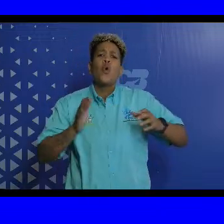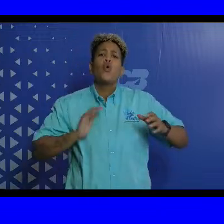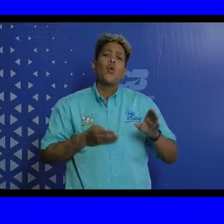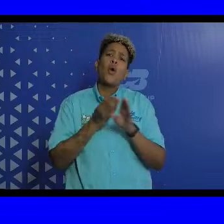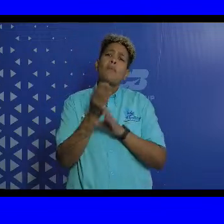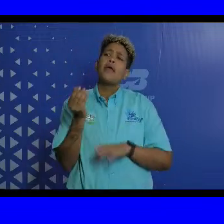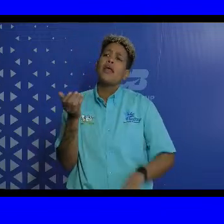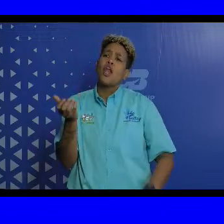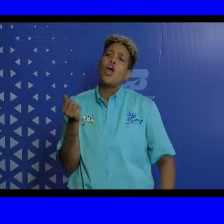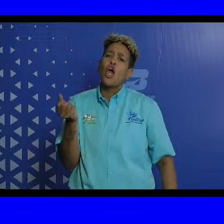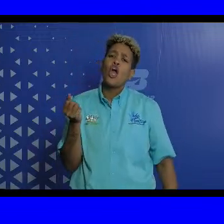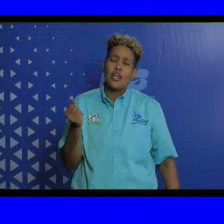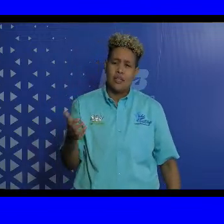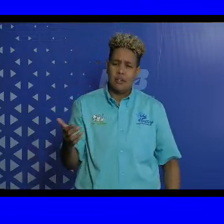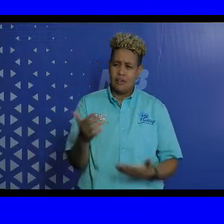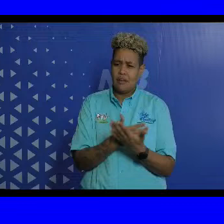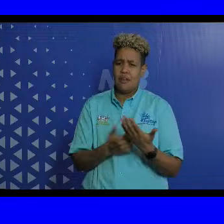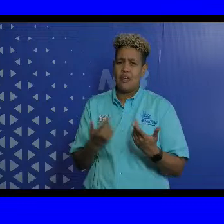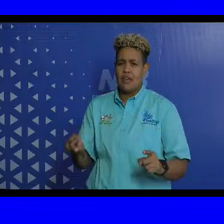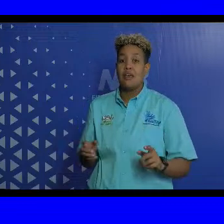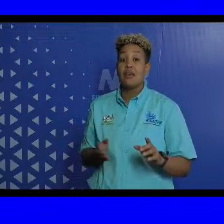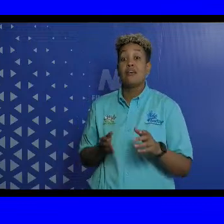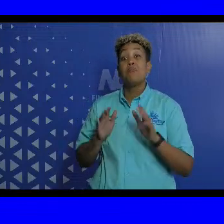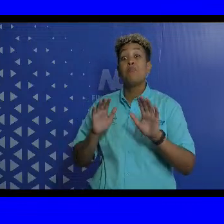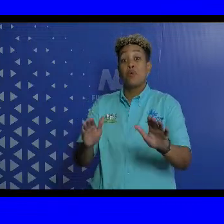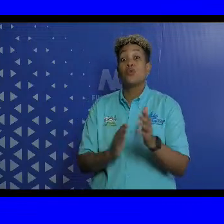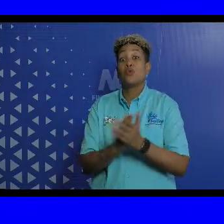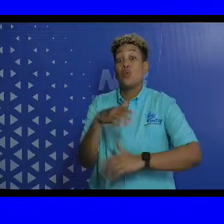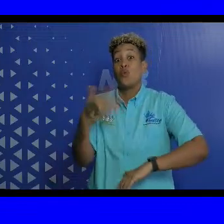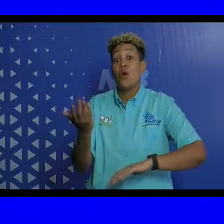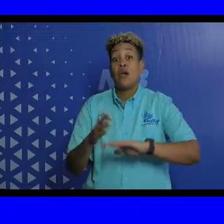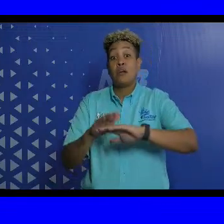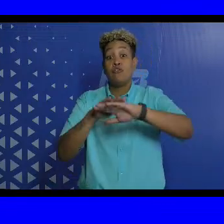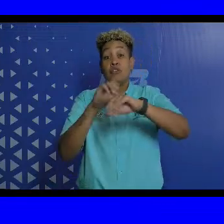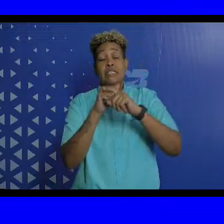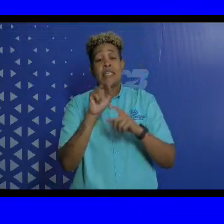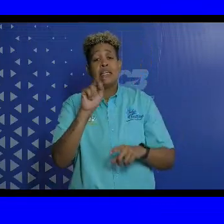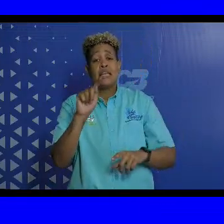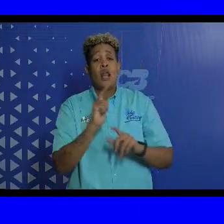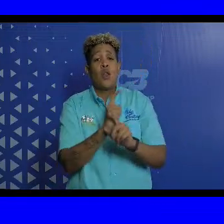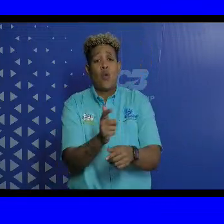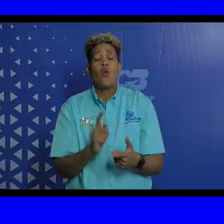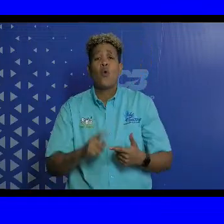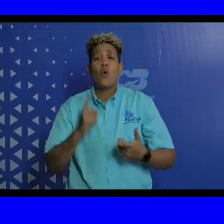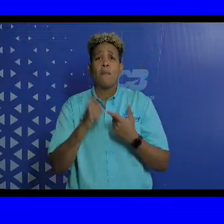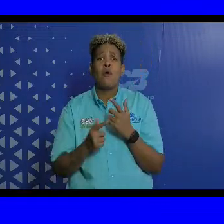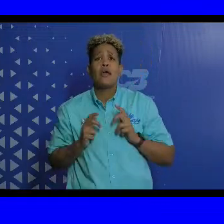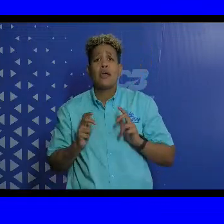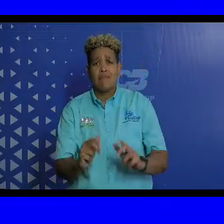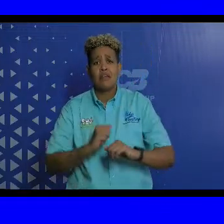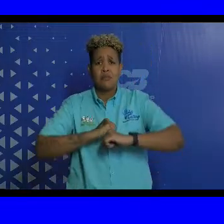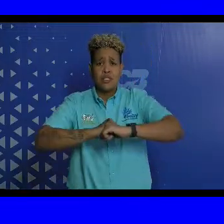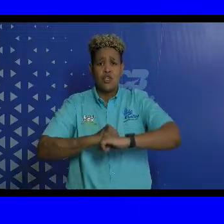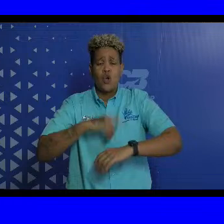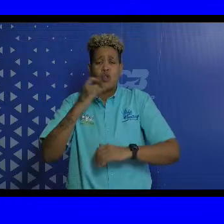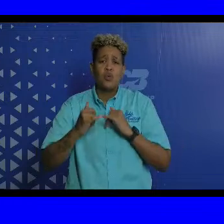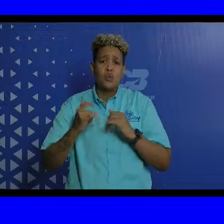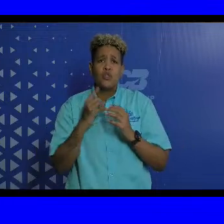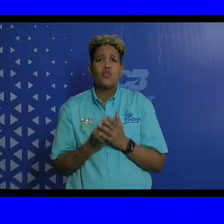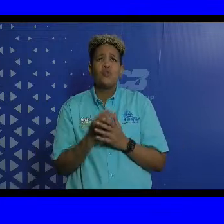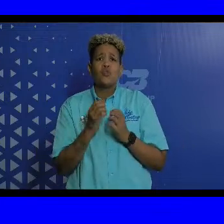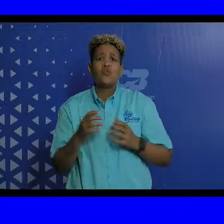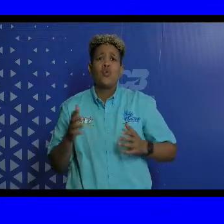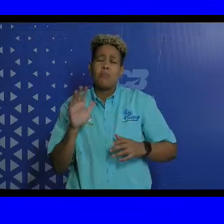main earning portfolios, driven primarily by increases in net loans and investment securities, which grew